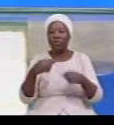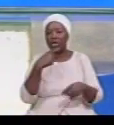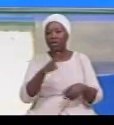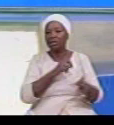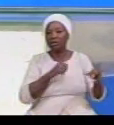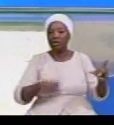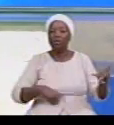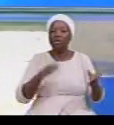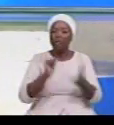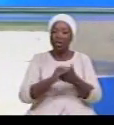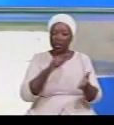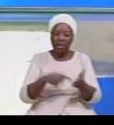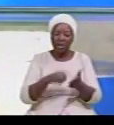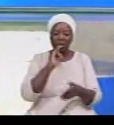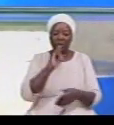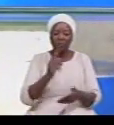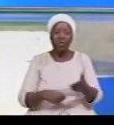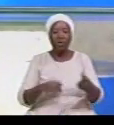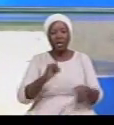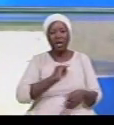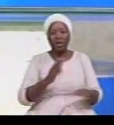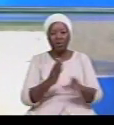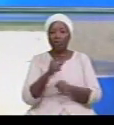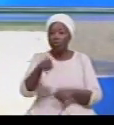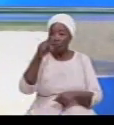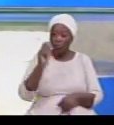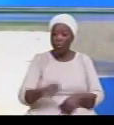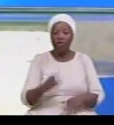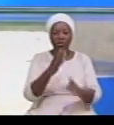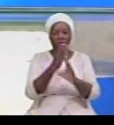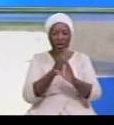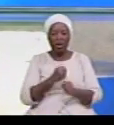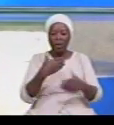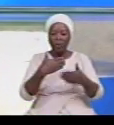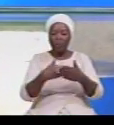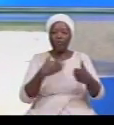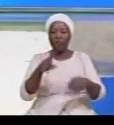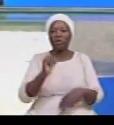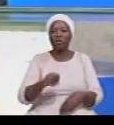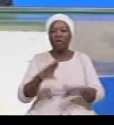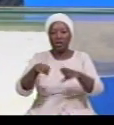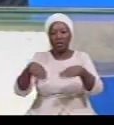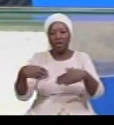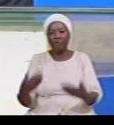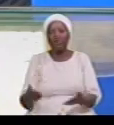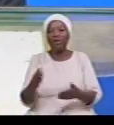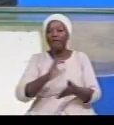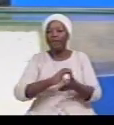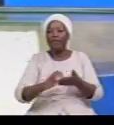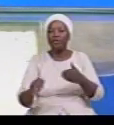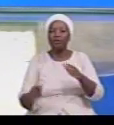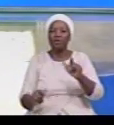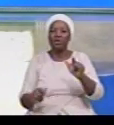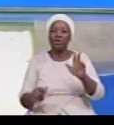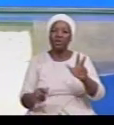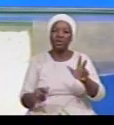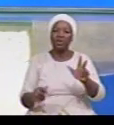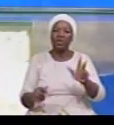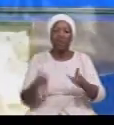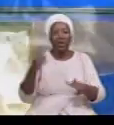You must receive before you can deliver. Verse 23. For I have